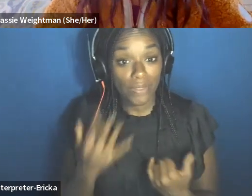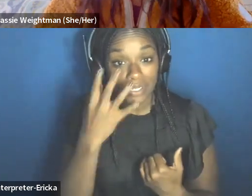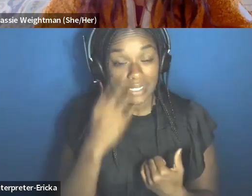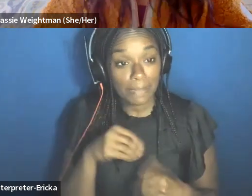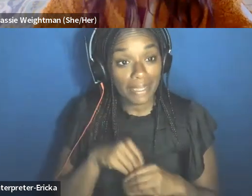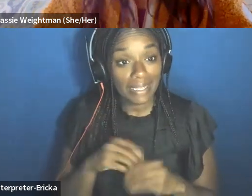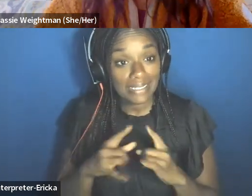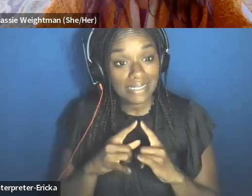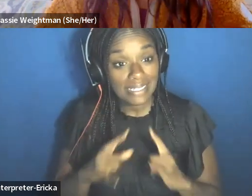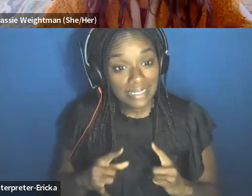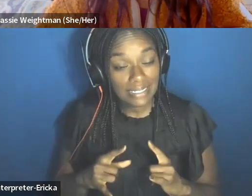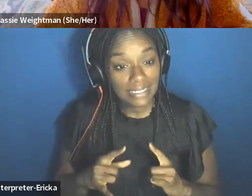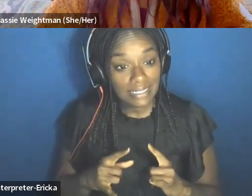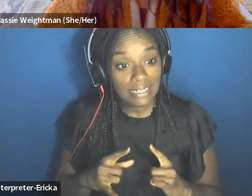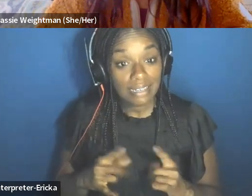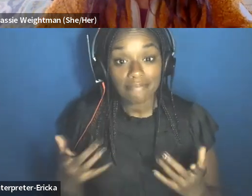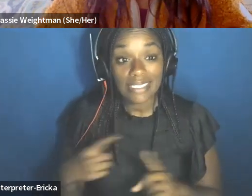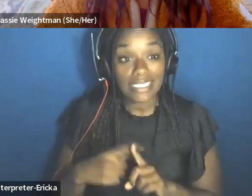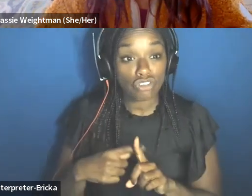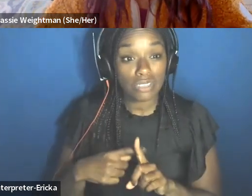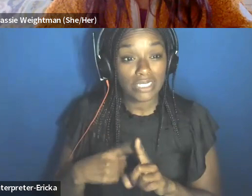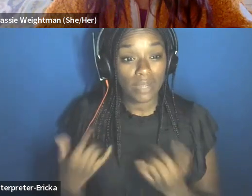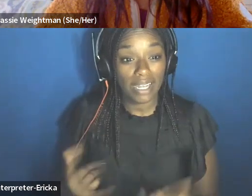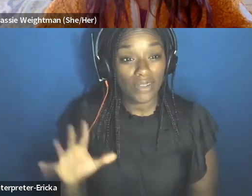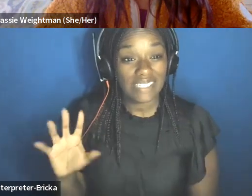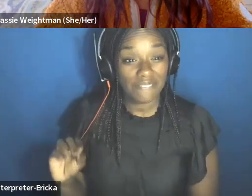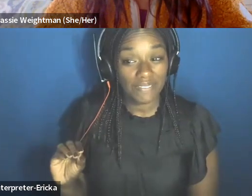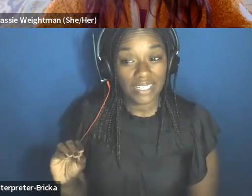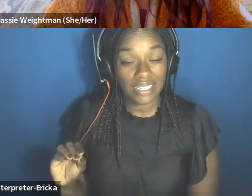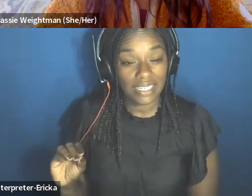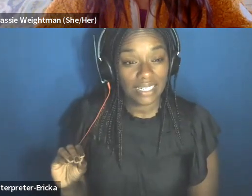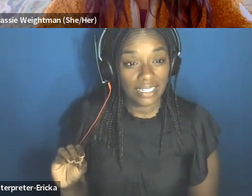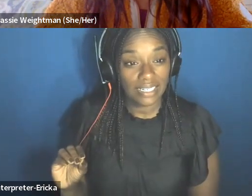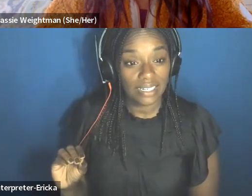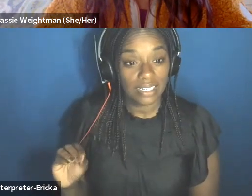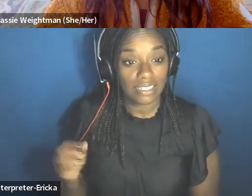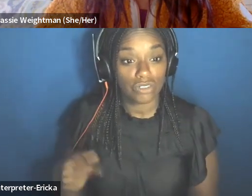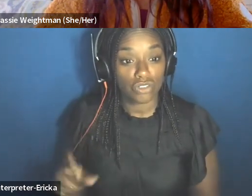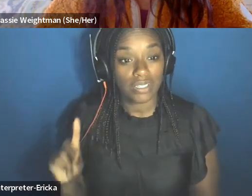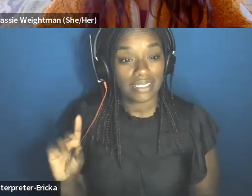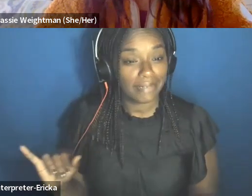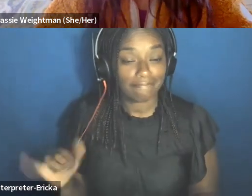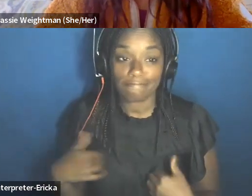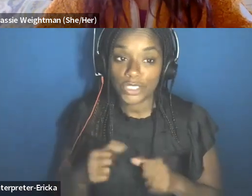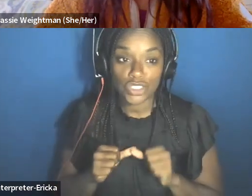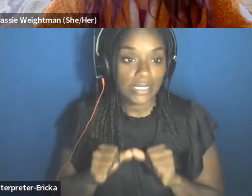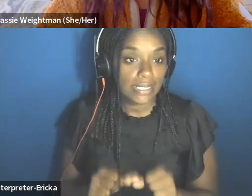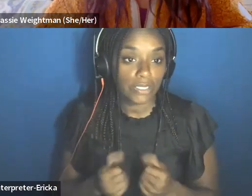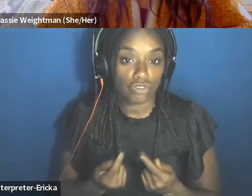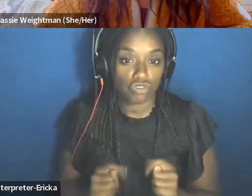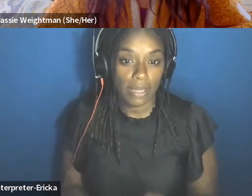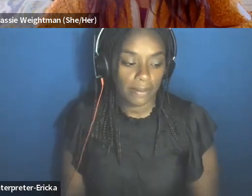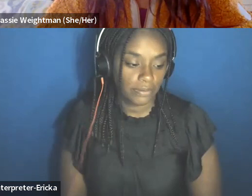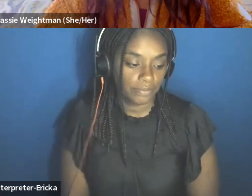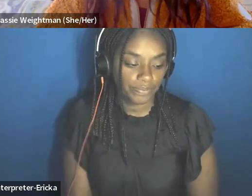it's 50 right now during the day, and we keep trying. Yeah. So, thank